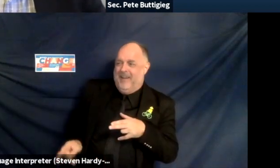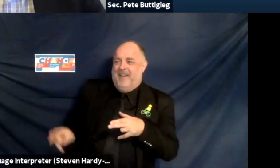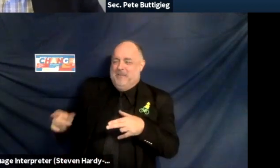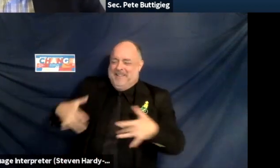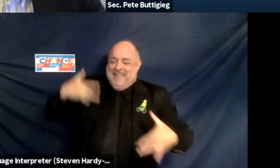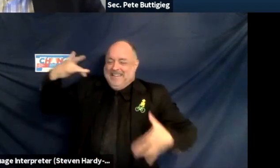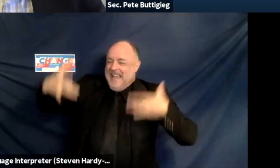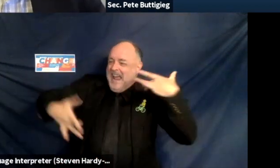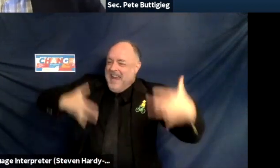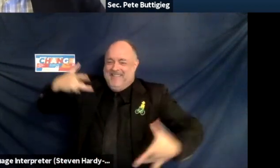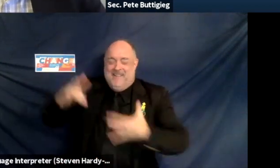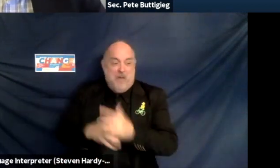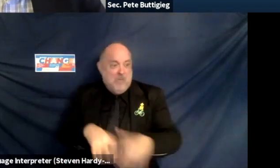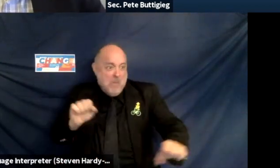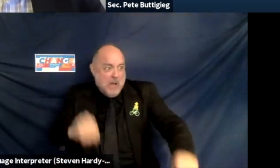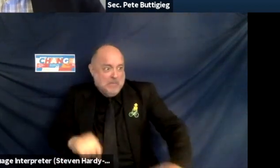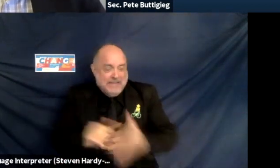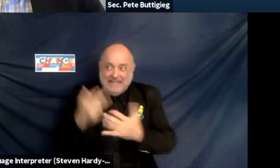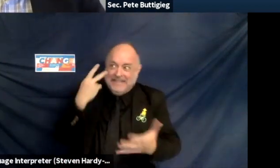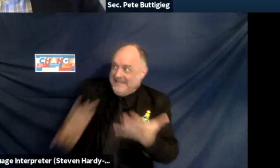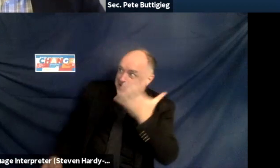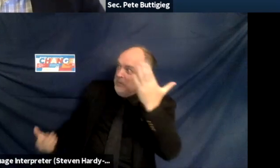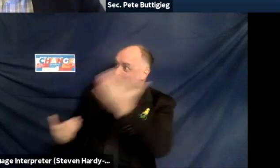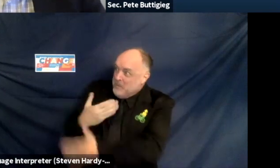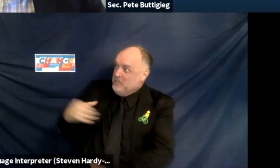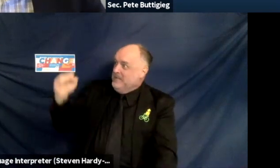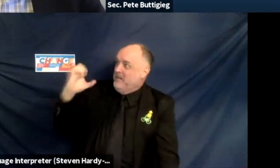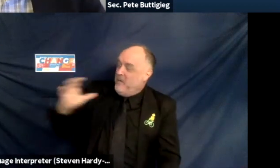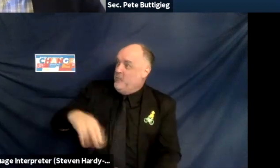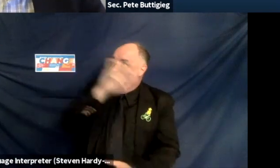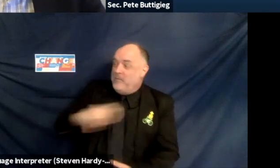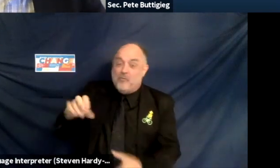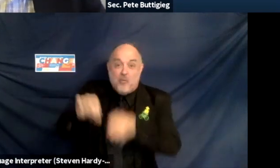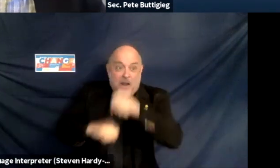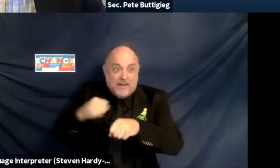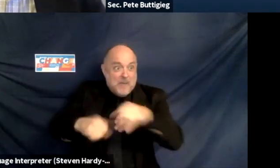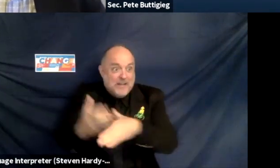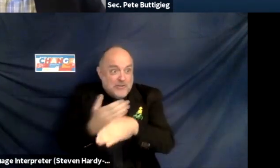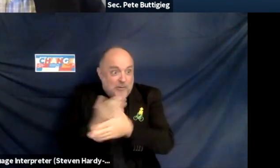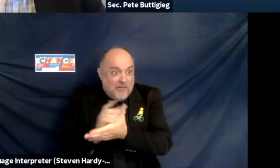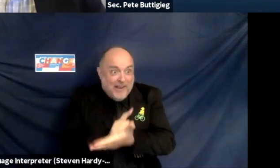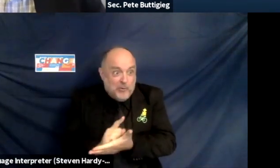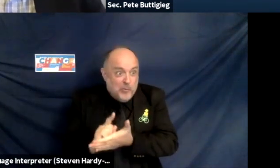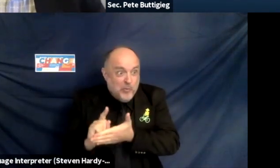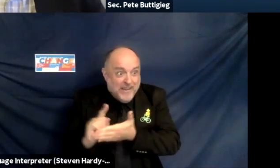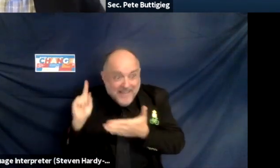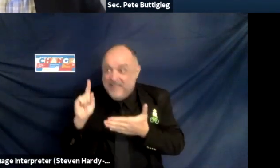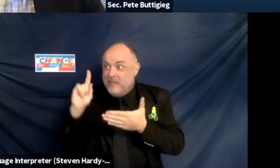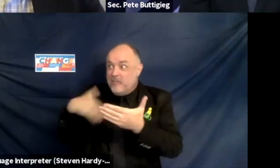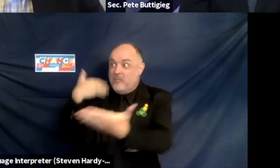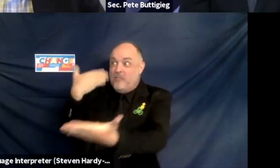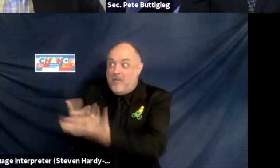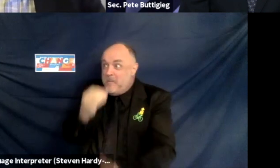and the possibilities of seeing a U.S. Secretary of Transportation riding a bike share bike home from work, just going by bike